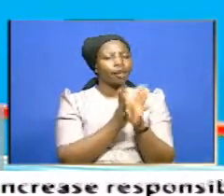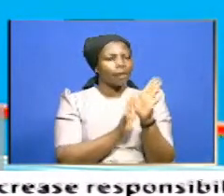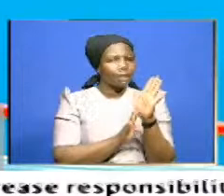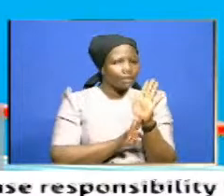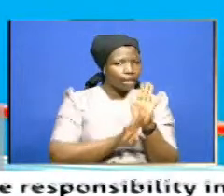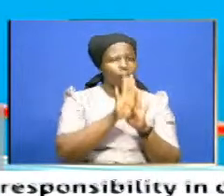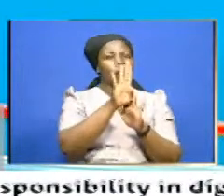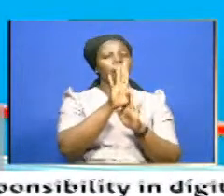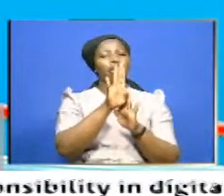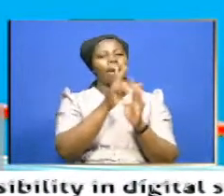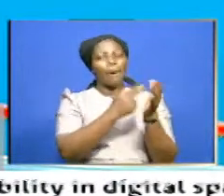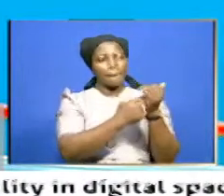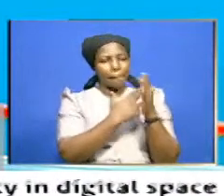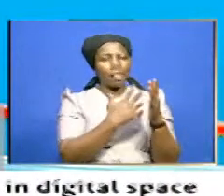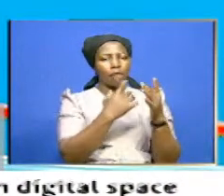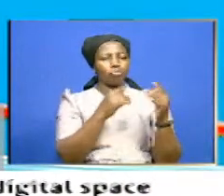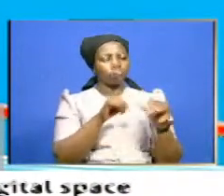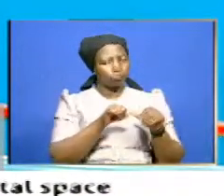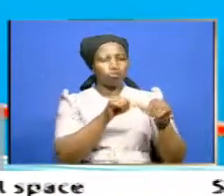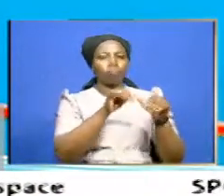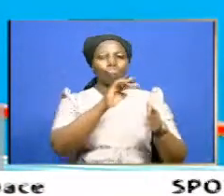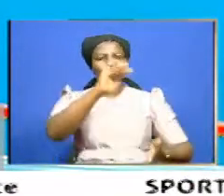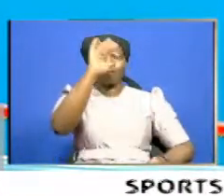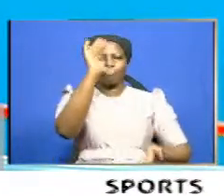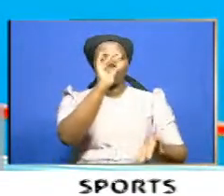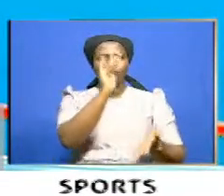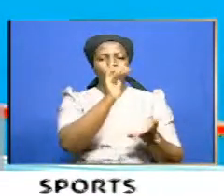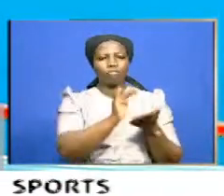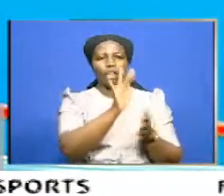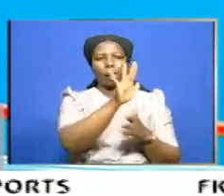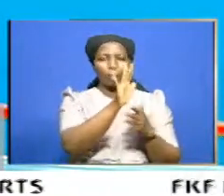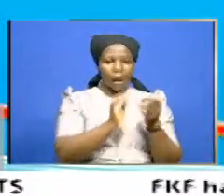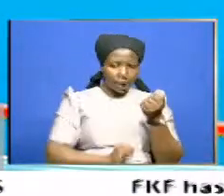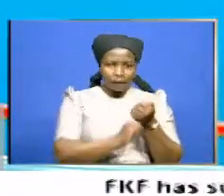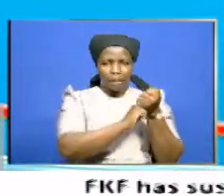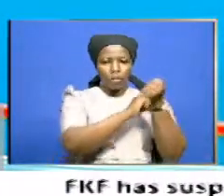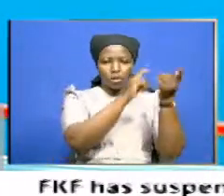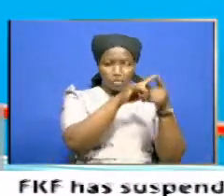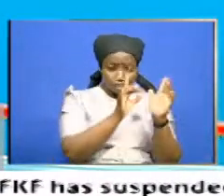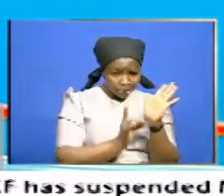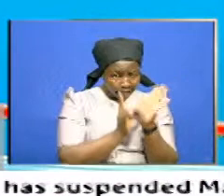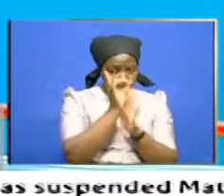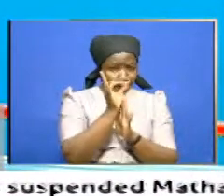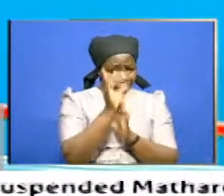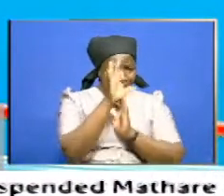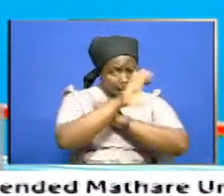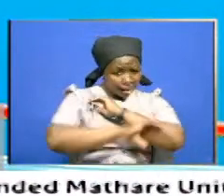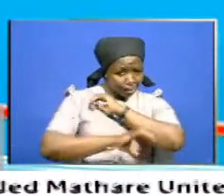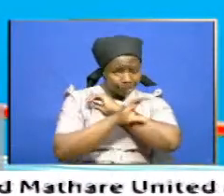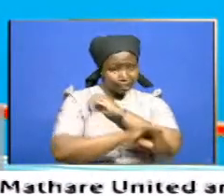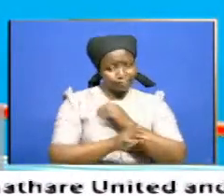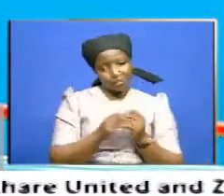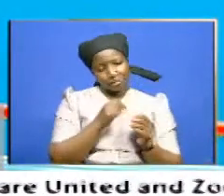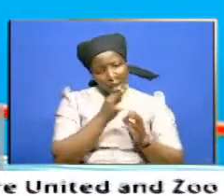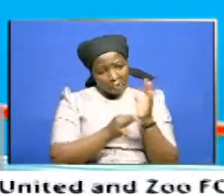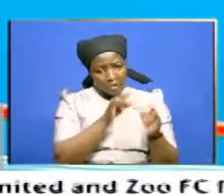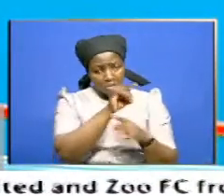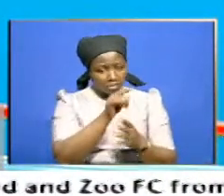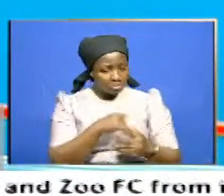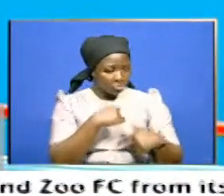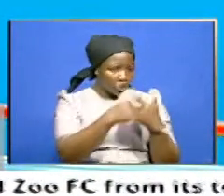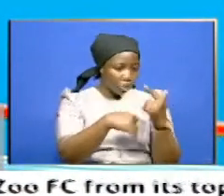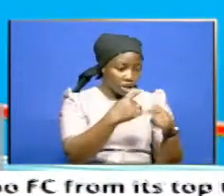development partners, you know, will continue to cut down on their assistance to developing countries? And if that